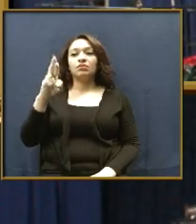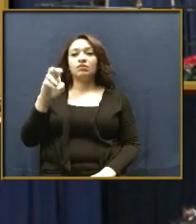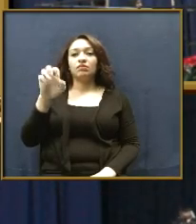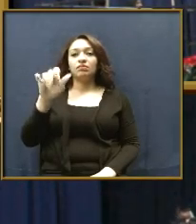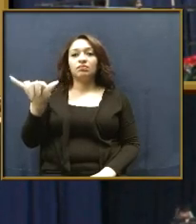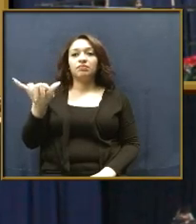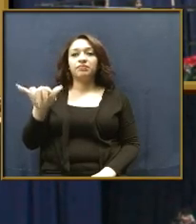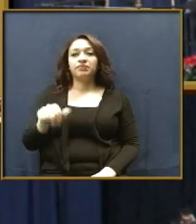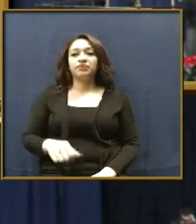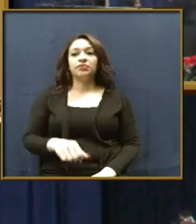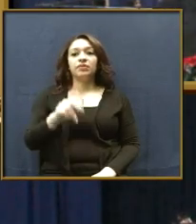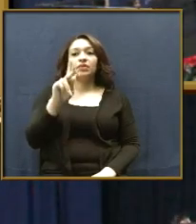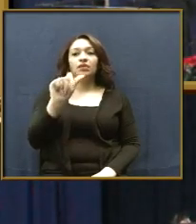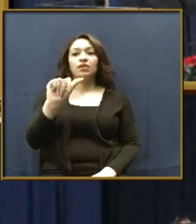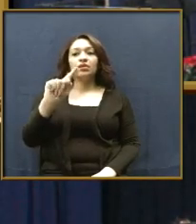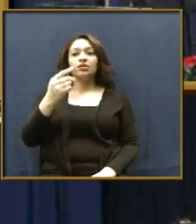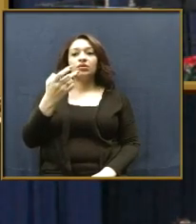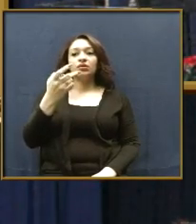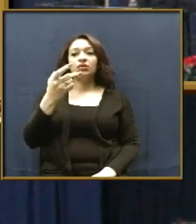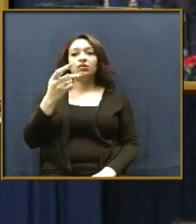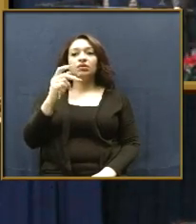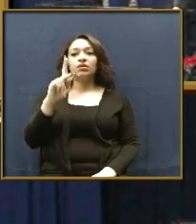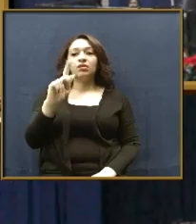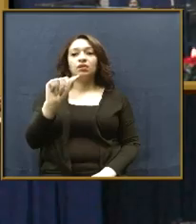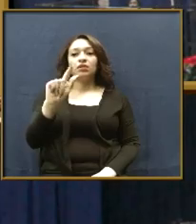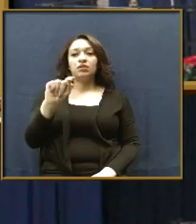Kathleen Ann Kotz.